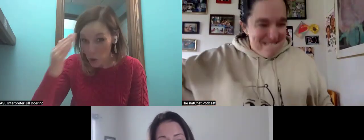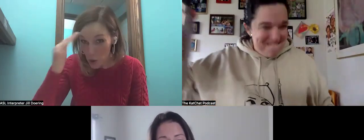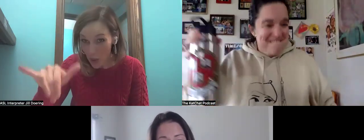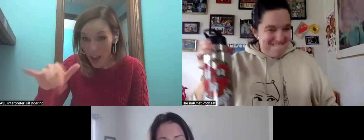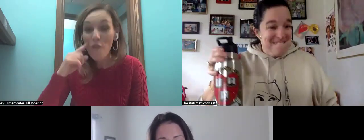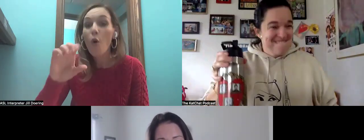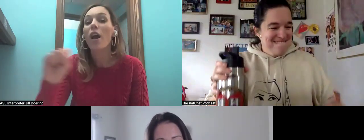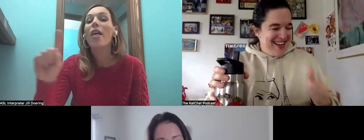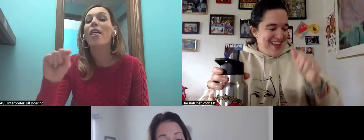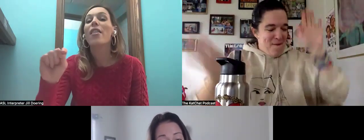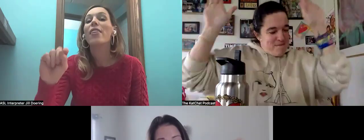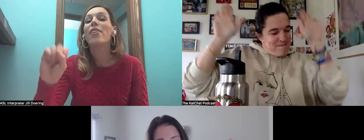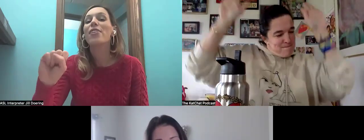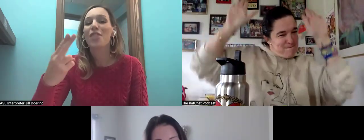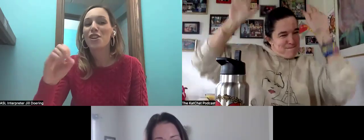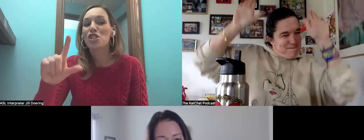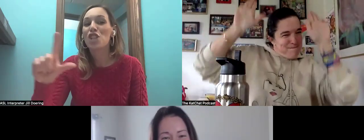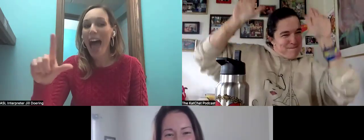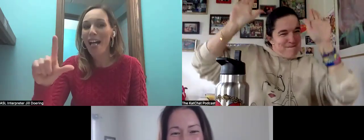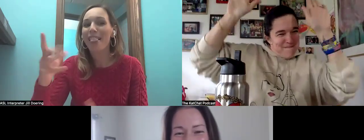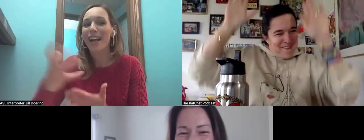Shell Collector. I'm excited.